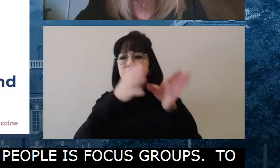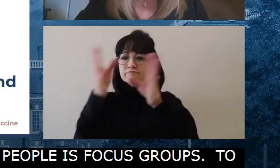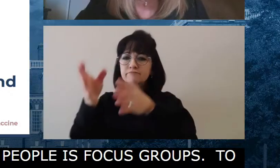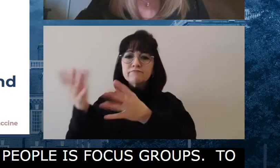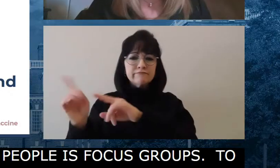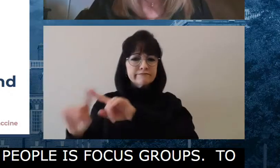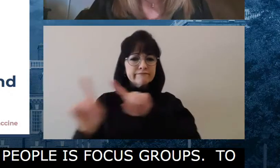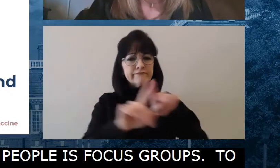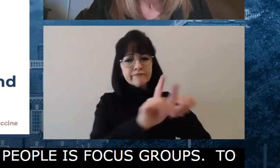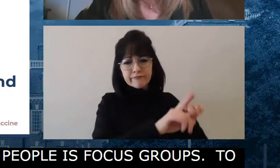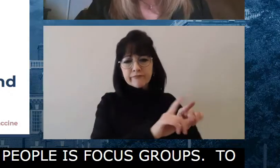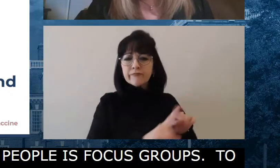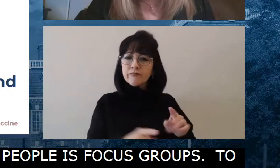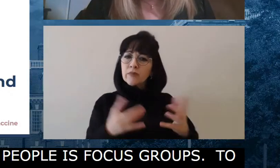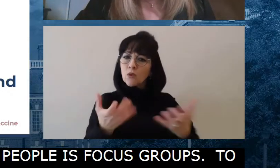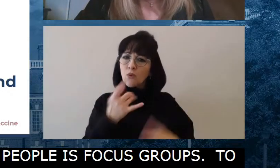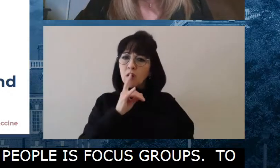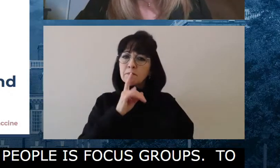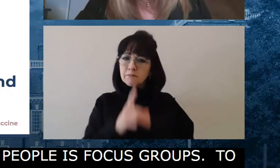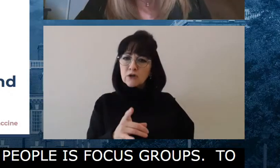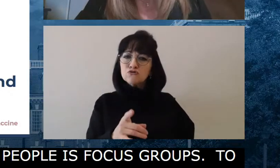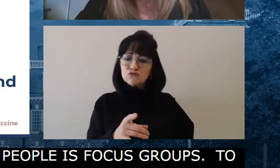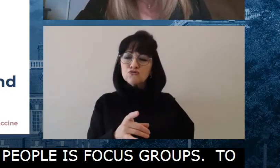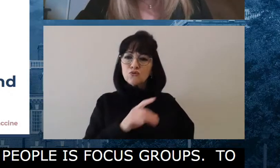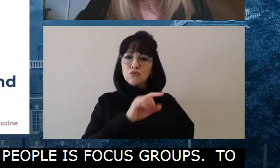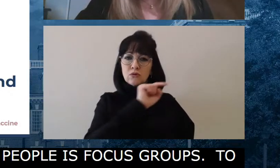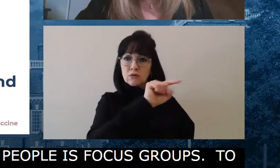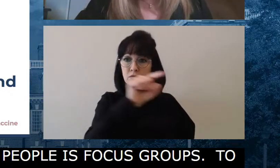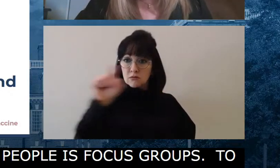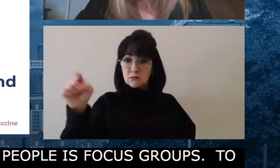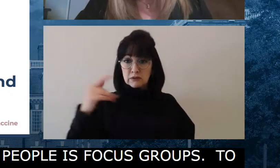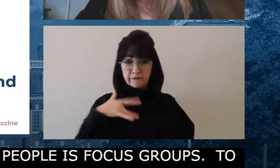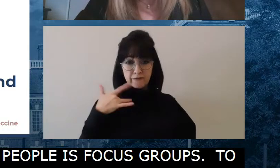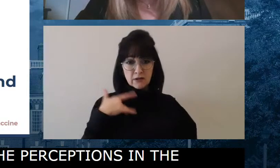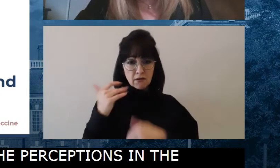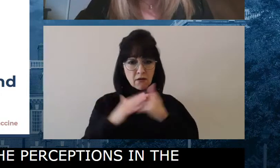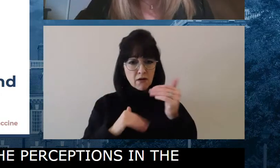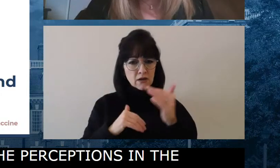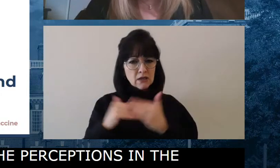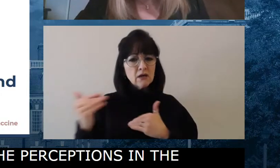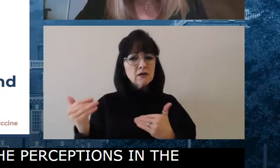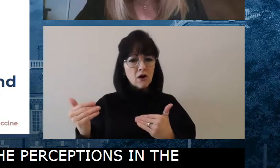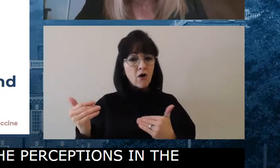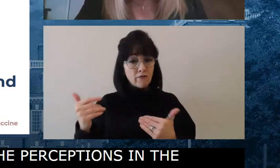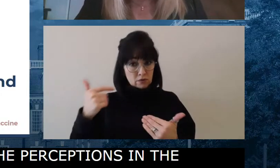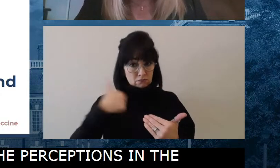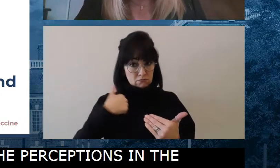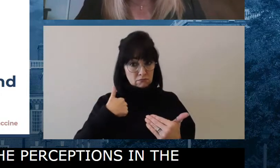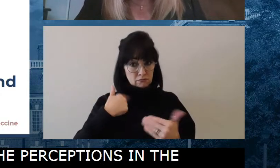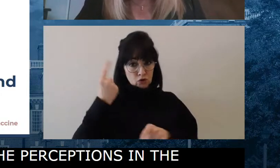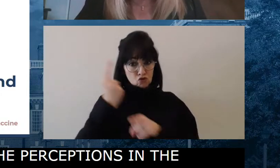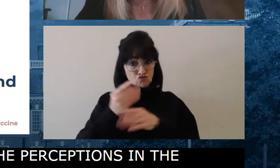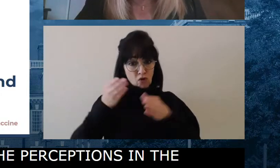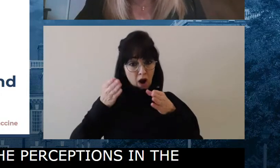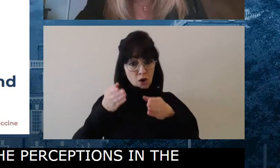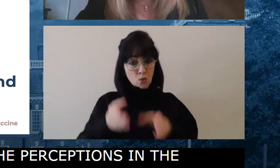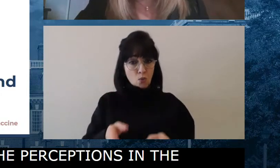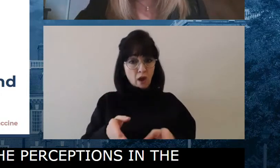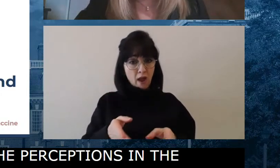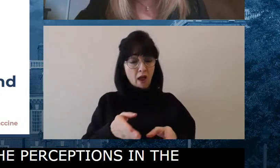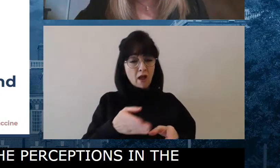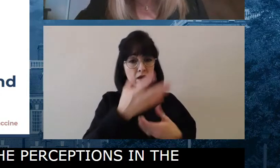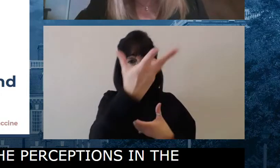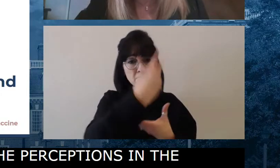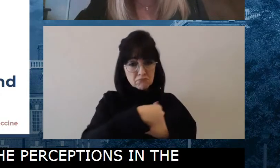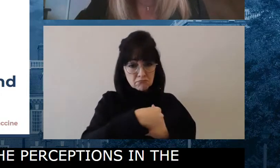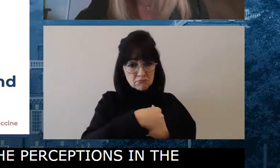get them protected. Engagement is really important. We can't emphasize that enough. A number of regular calls